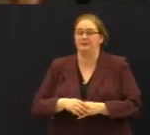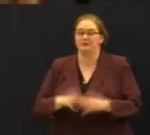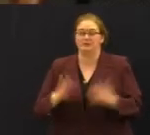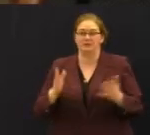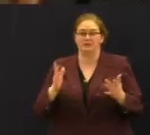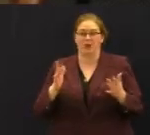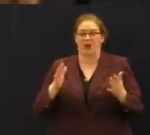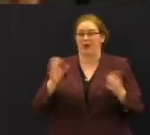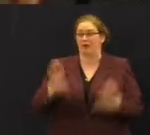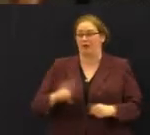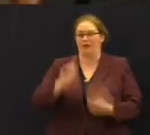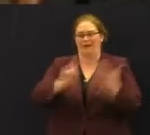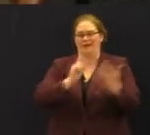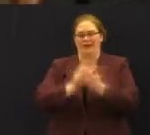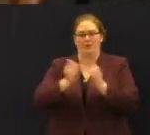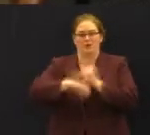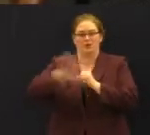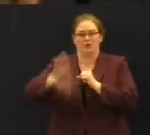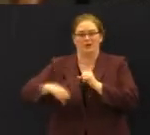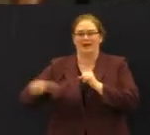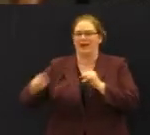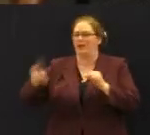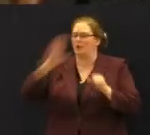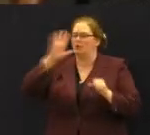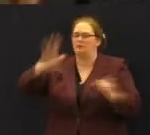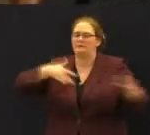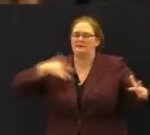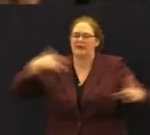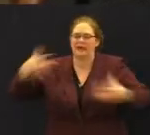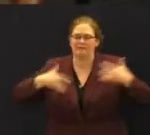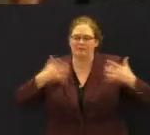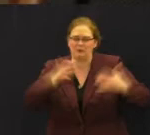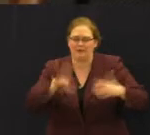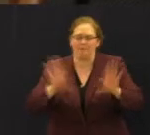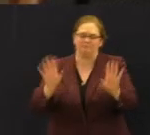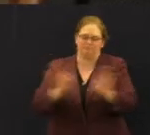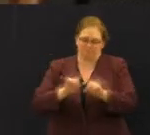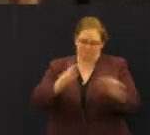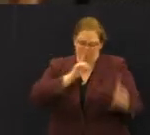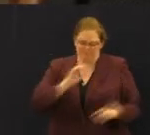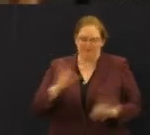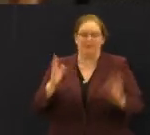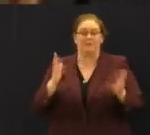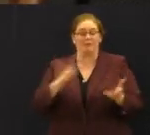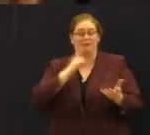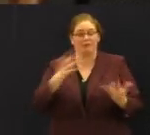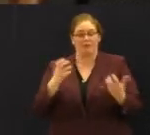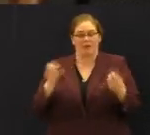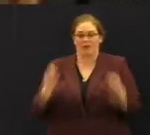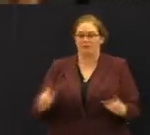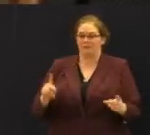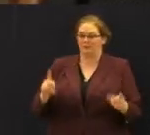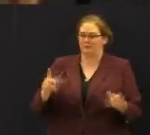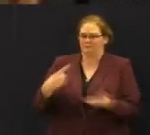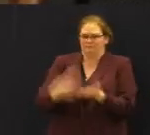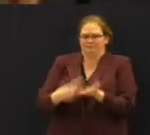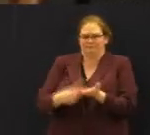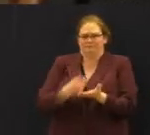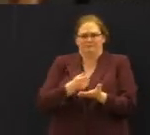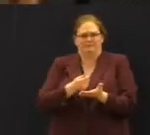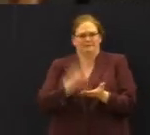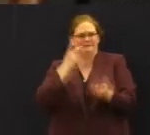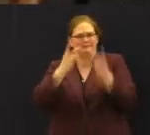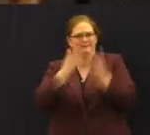another hour, and I know that would make your day, but instead of doing that, I really do want you to have the opportunity to talk to a couple of the